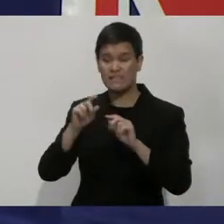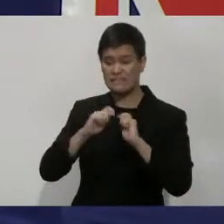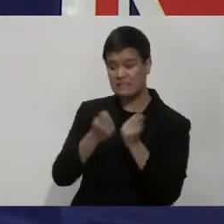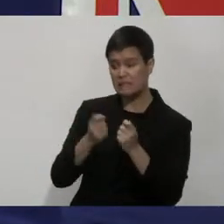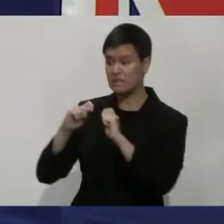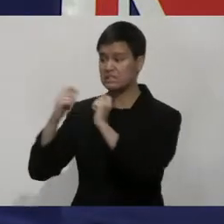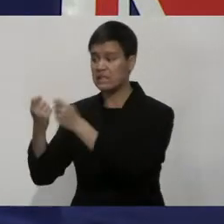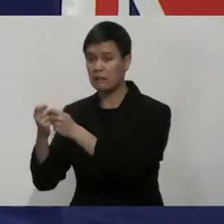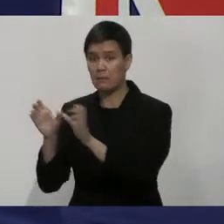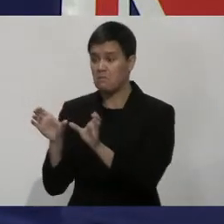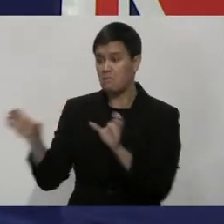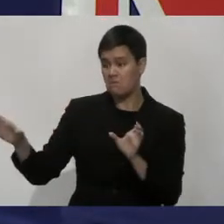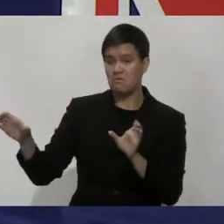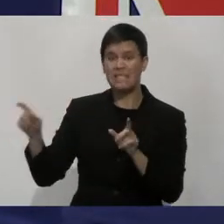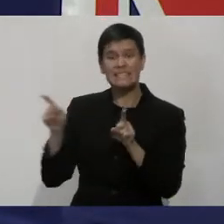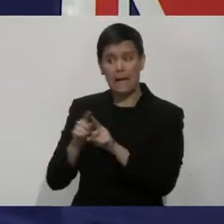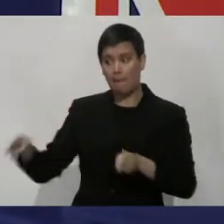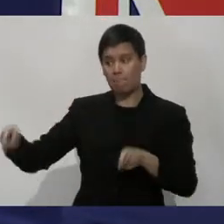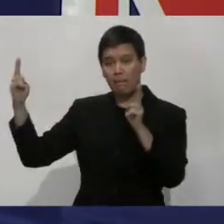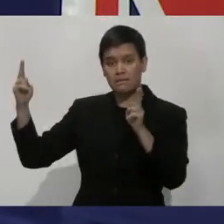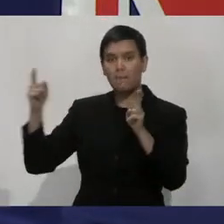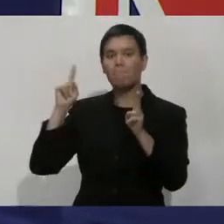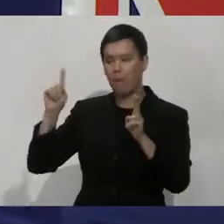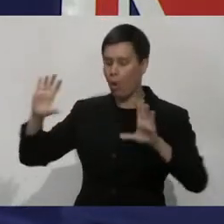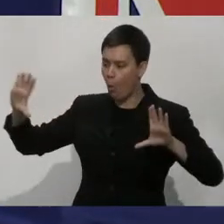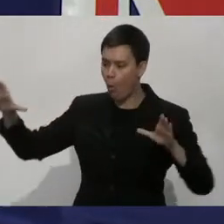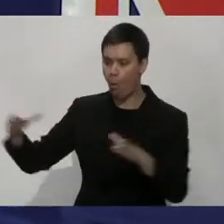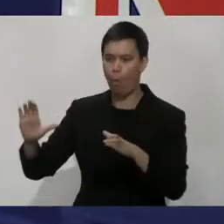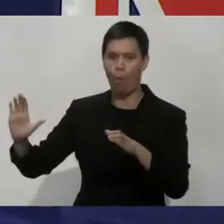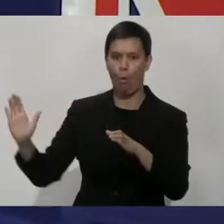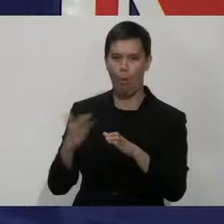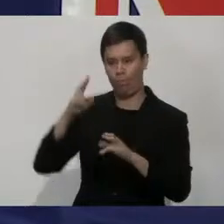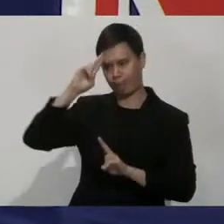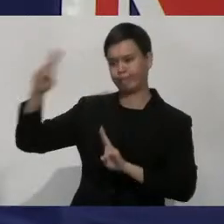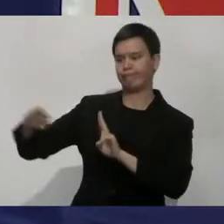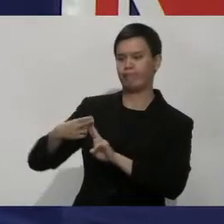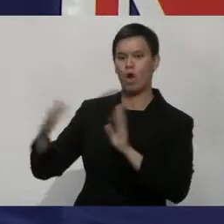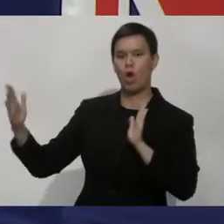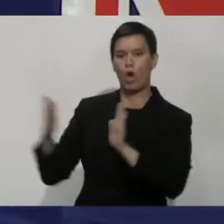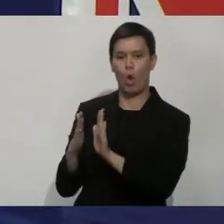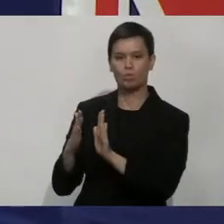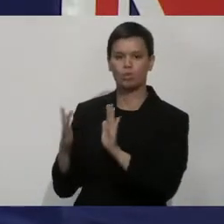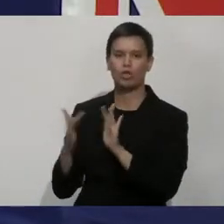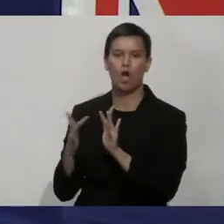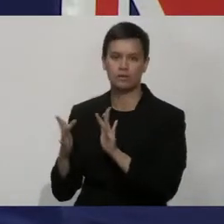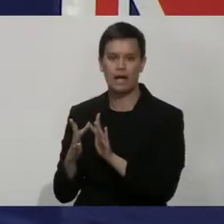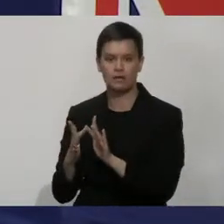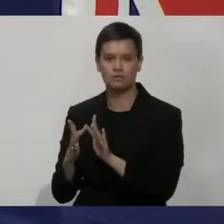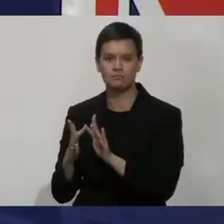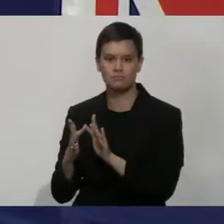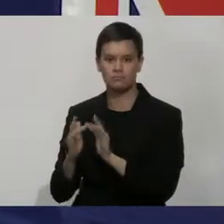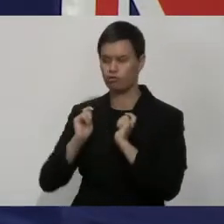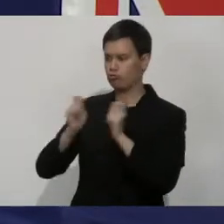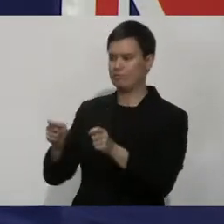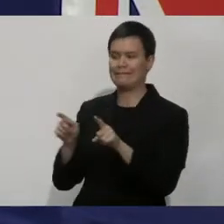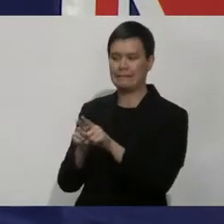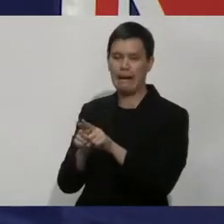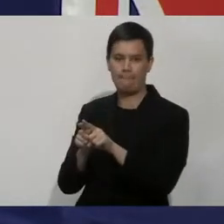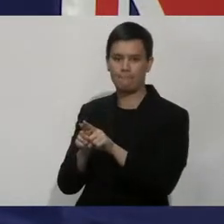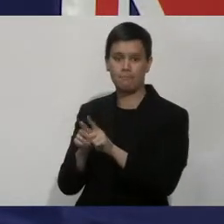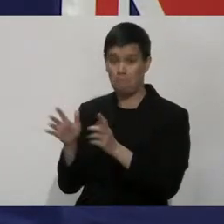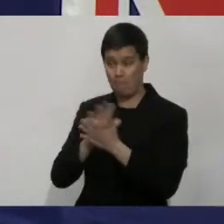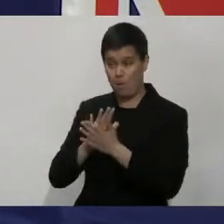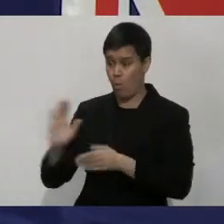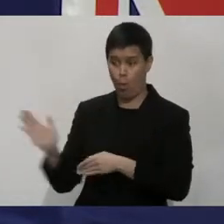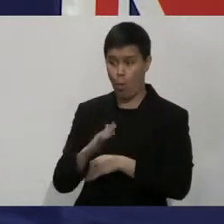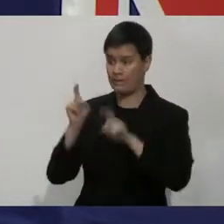close contact definition, because they're clearly at higher risk than the wider community. And so the process is the same, self-isolation and